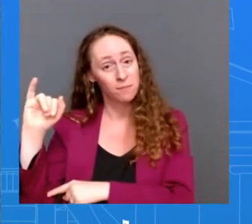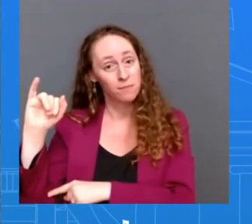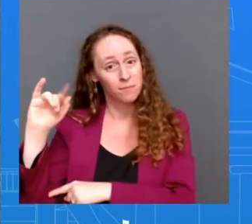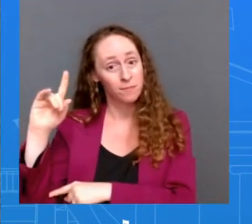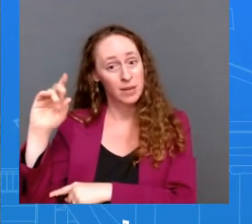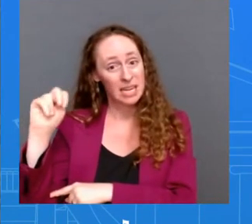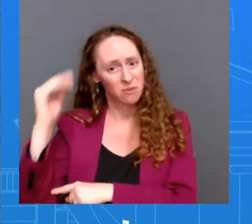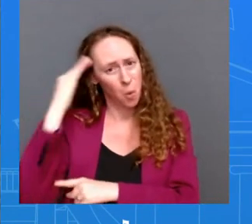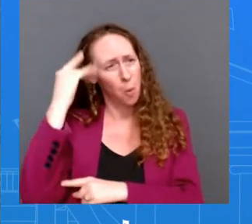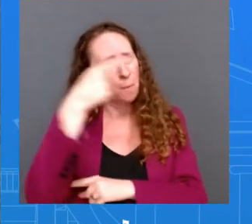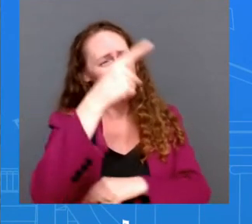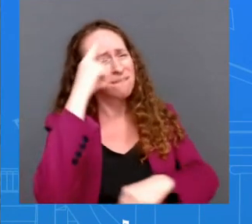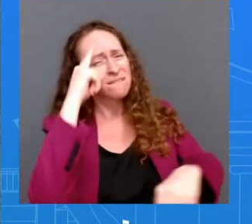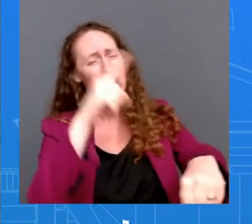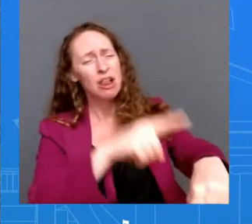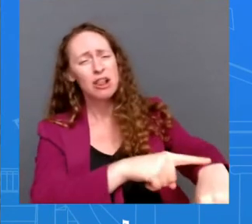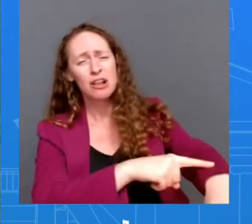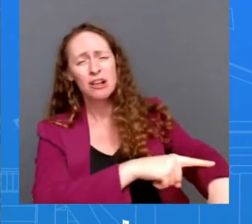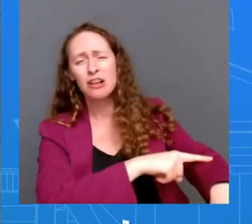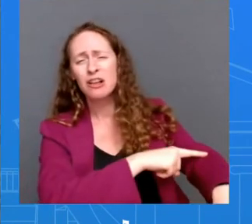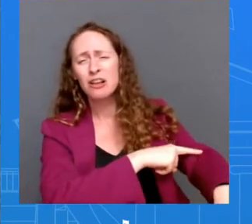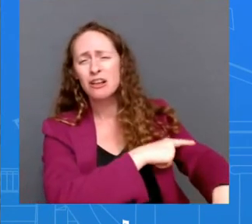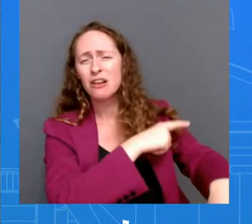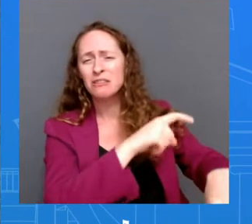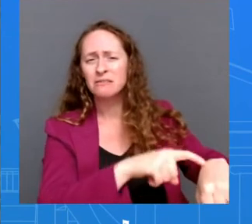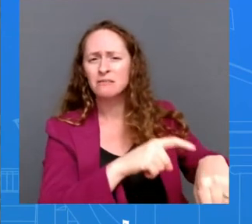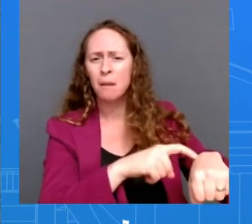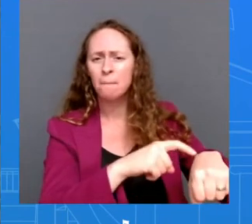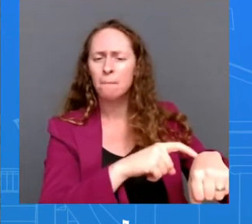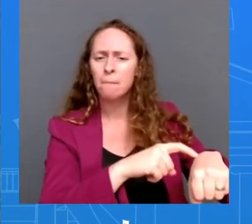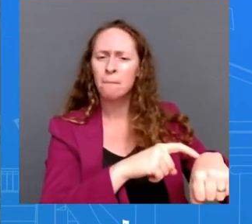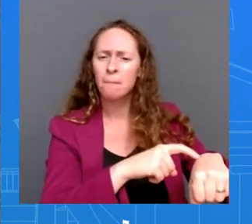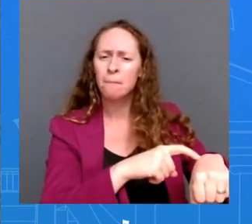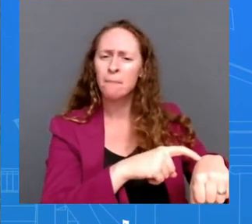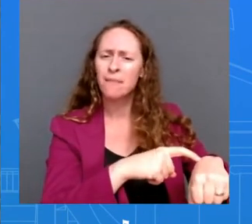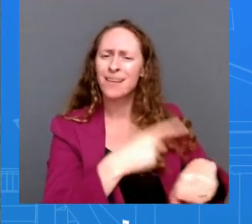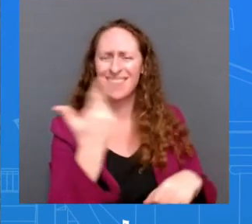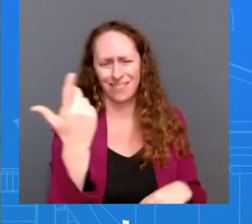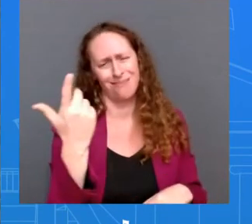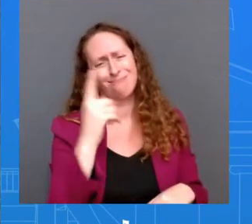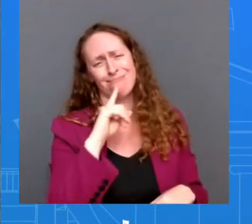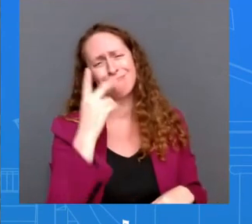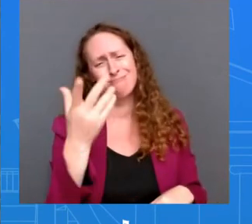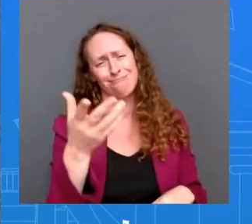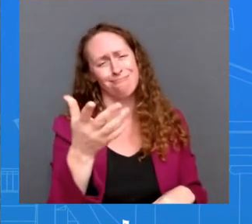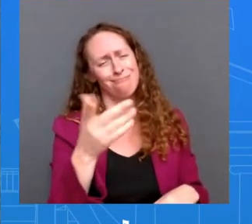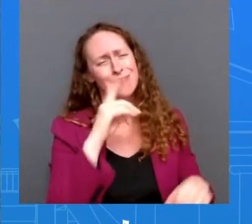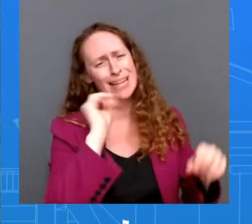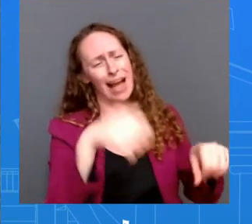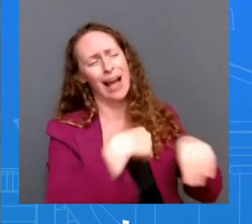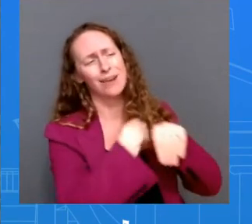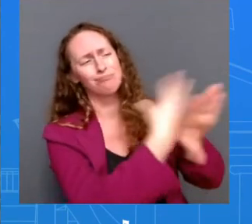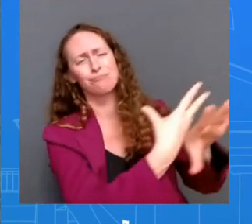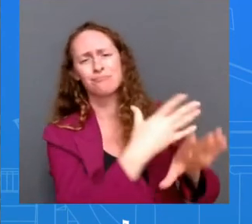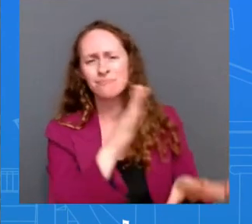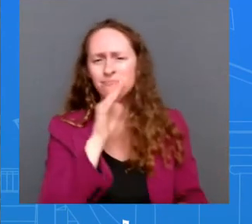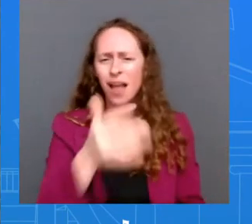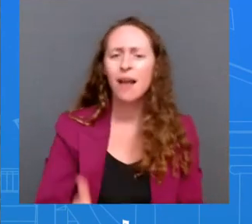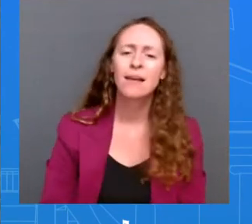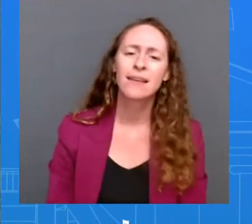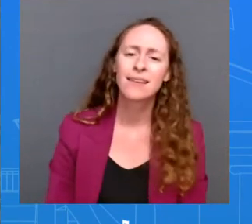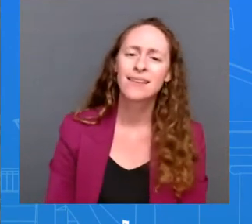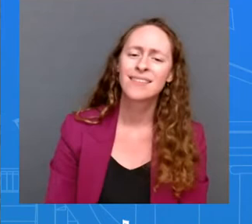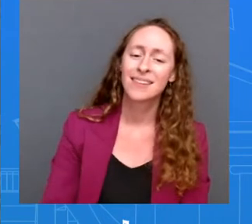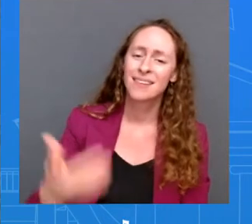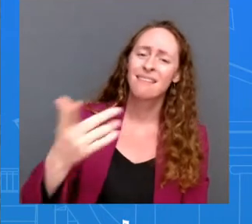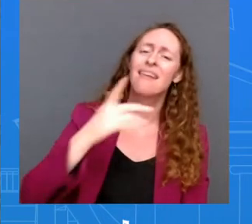time. He can't just pick up the phone and call? He's been working all the way through his illness, quite frankly, Peter. So that's a little bit insulting.